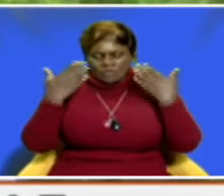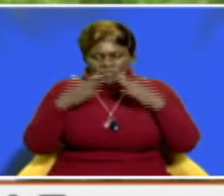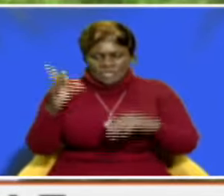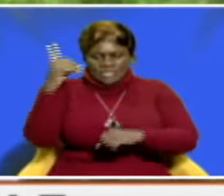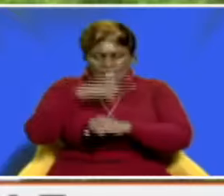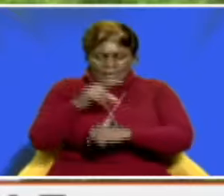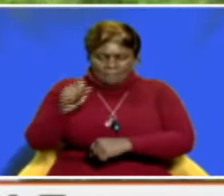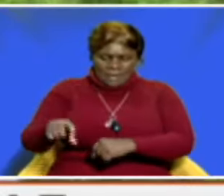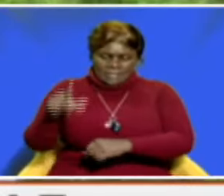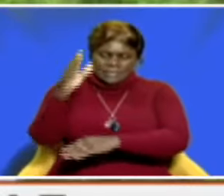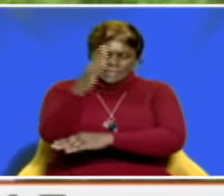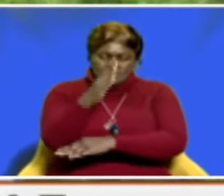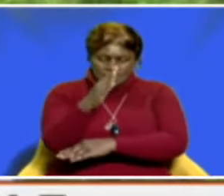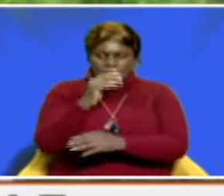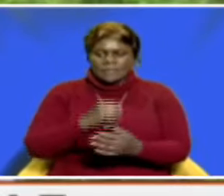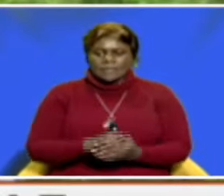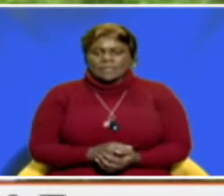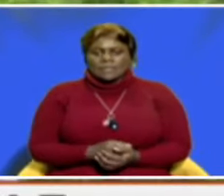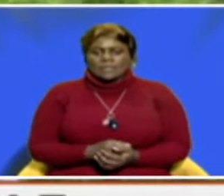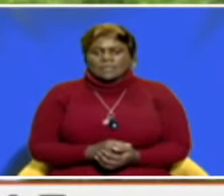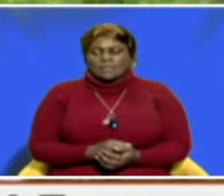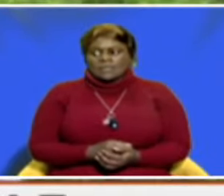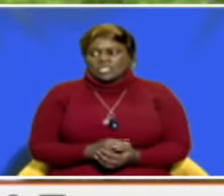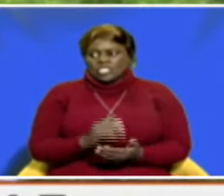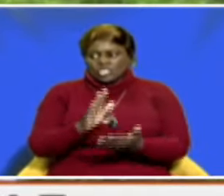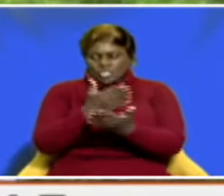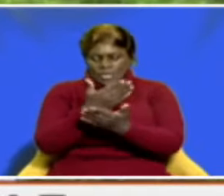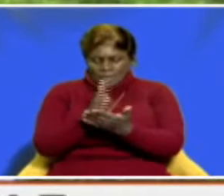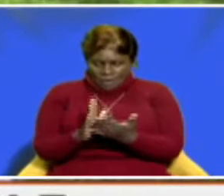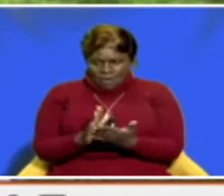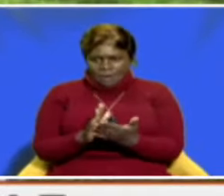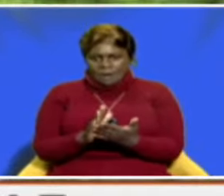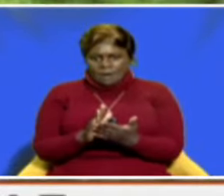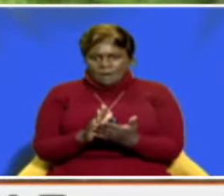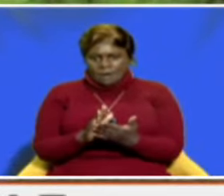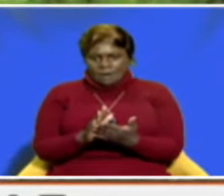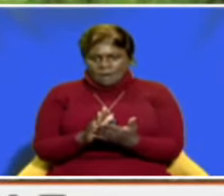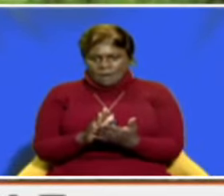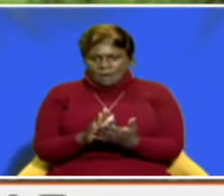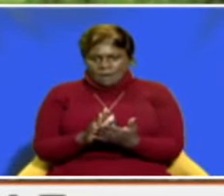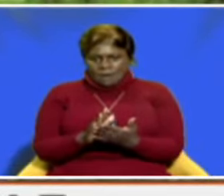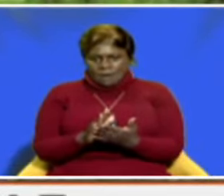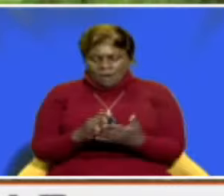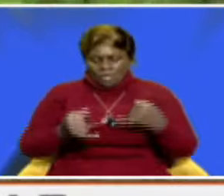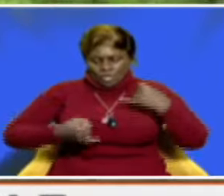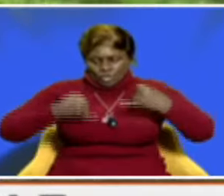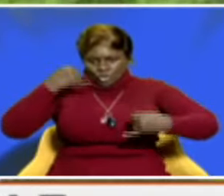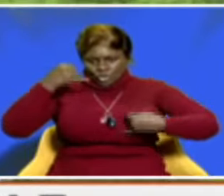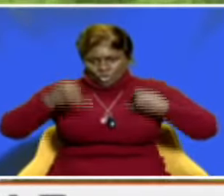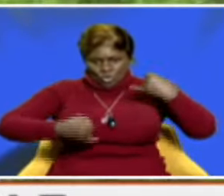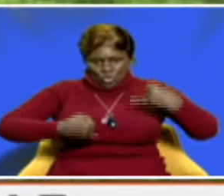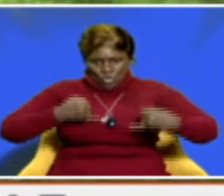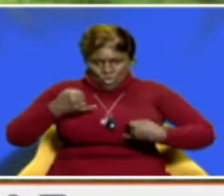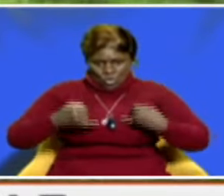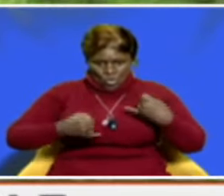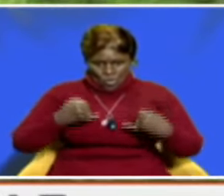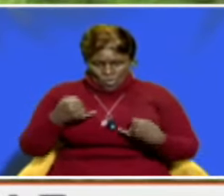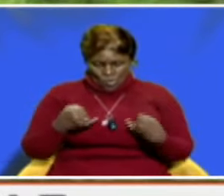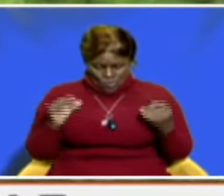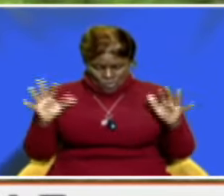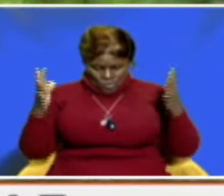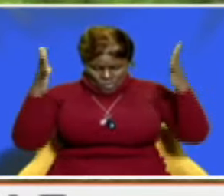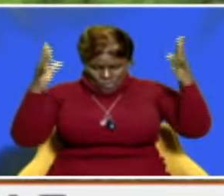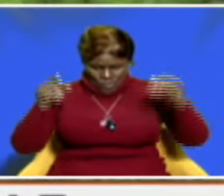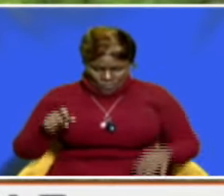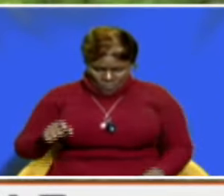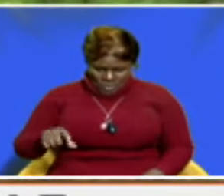day by planting trees, we share in the joy and celebration